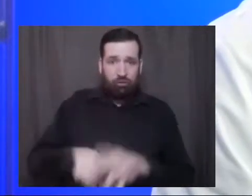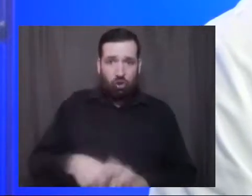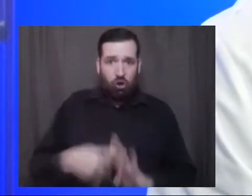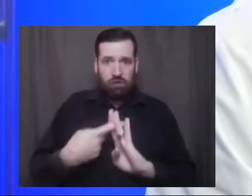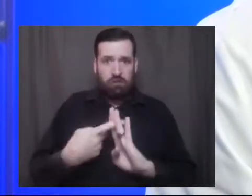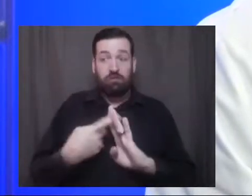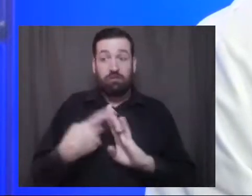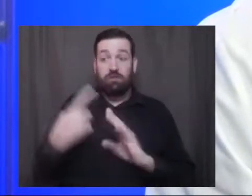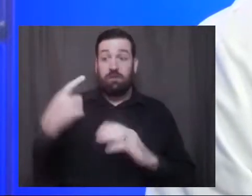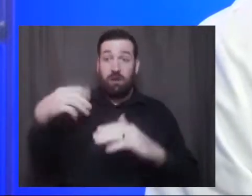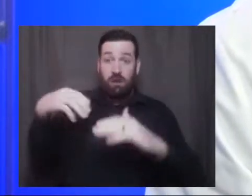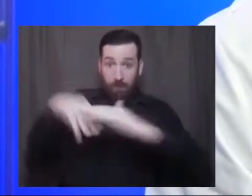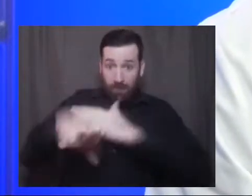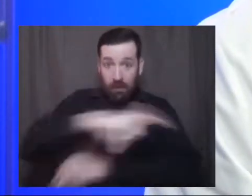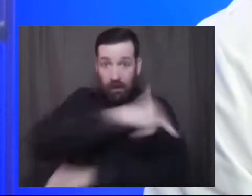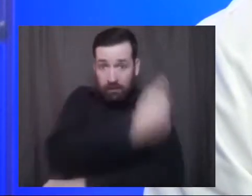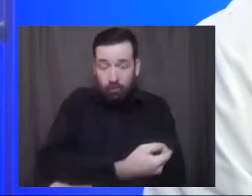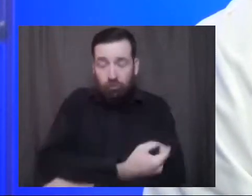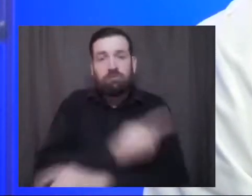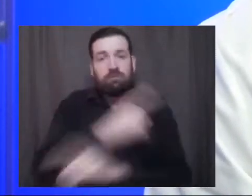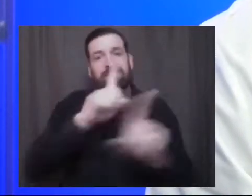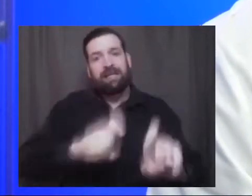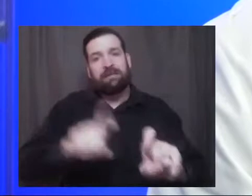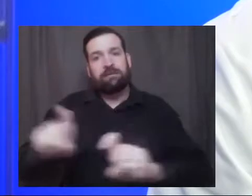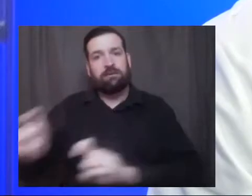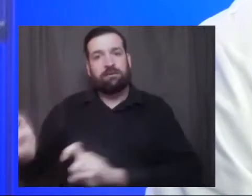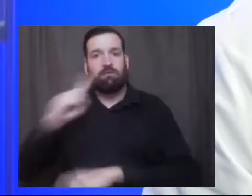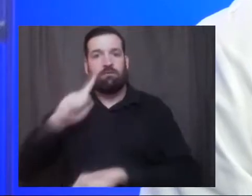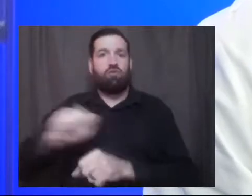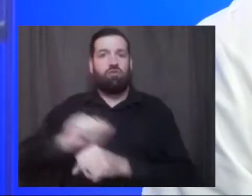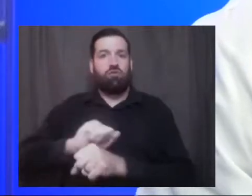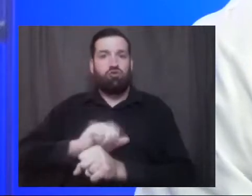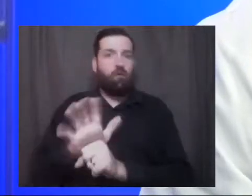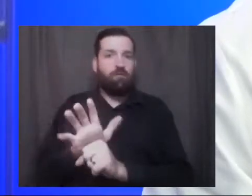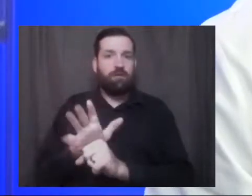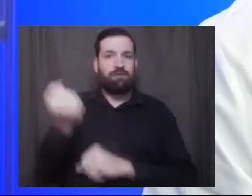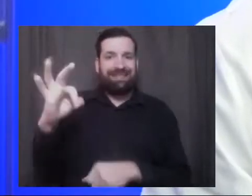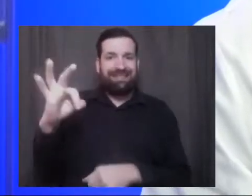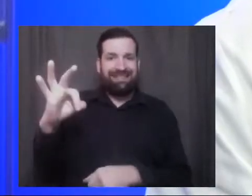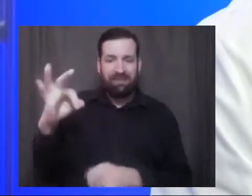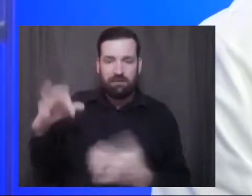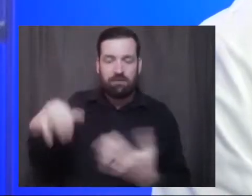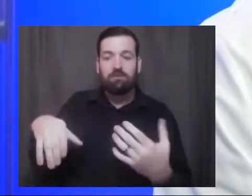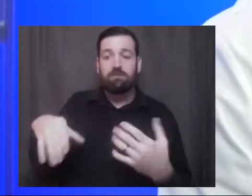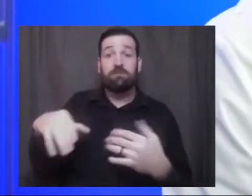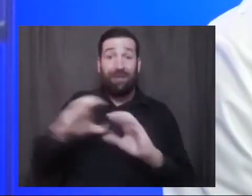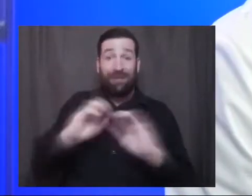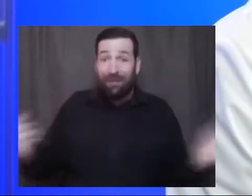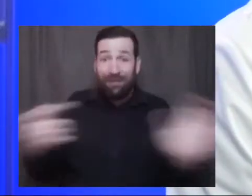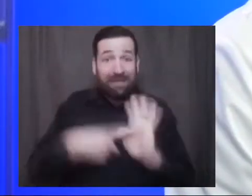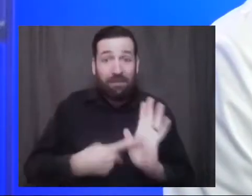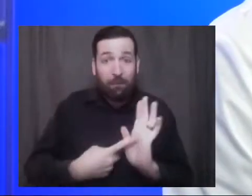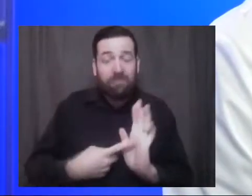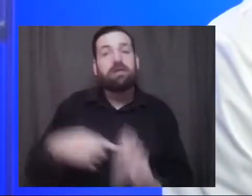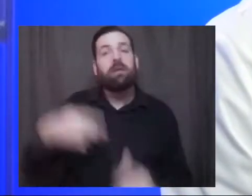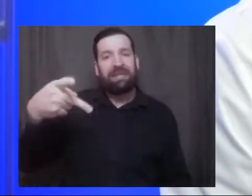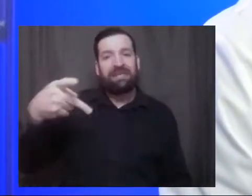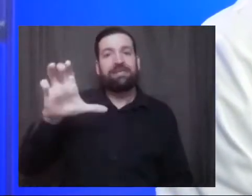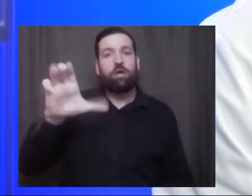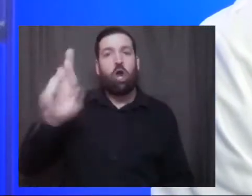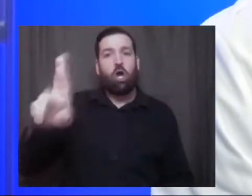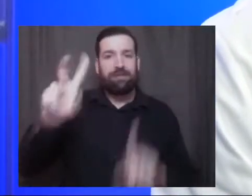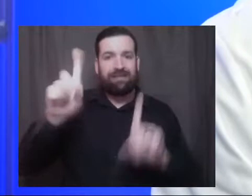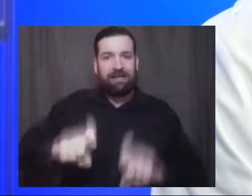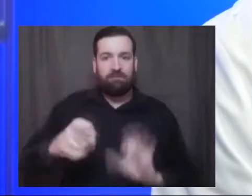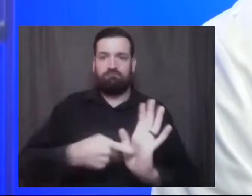hospital for COVID-19 by PCR. So even if they're asymptomatic, if they are getting admitted to the hospital, we have